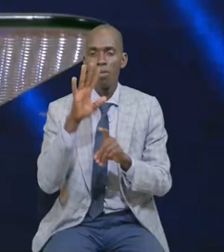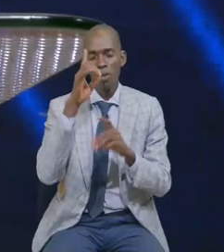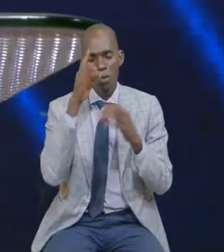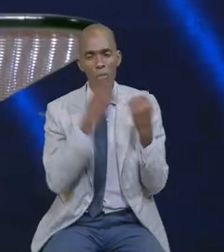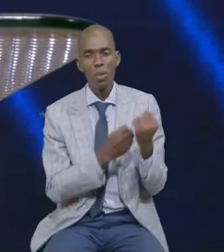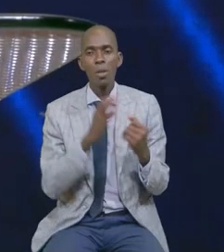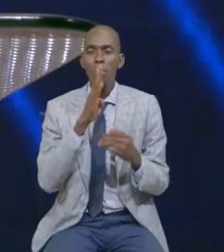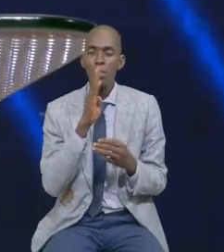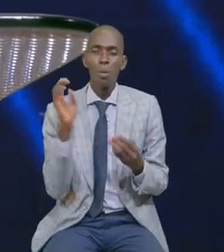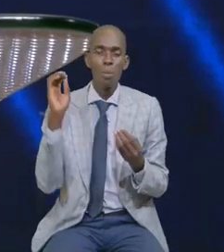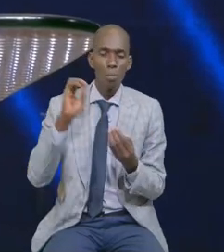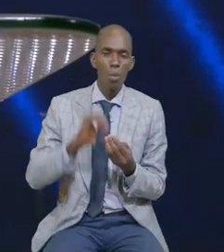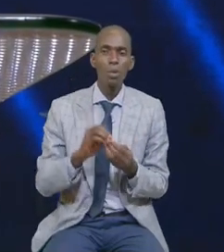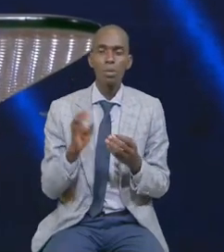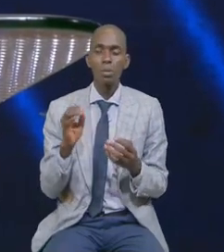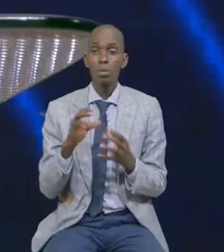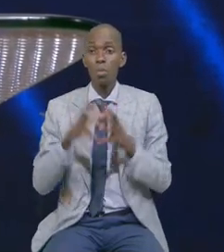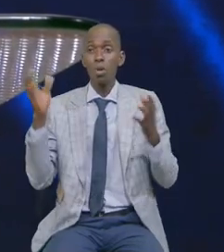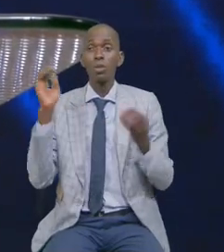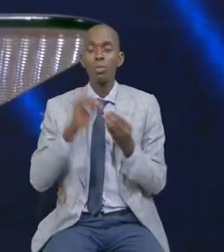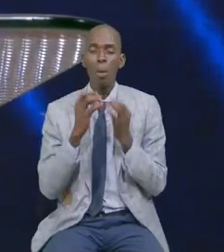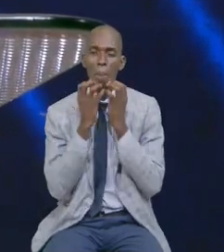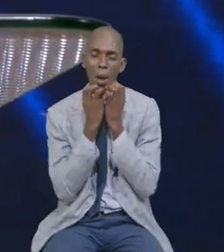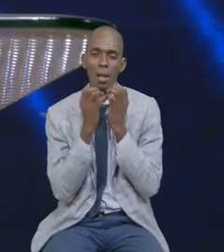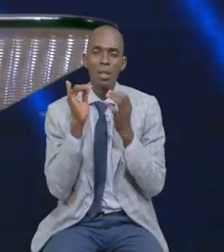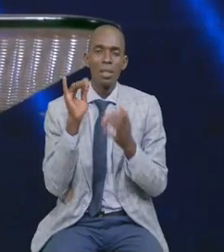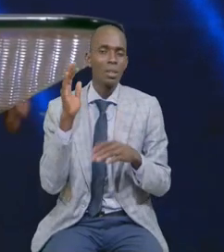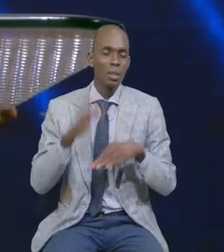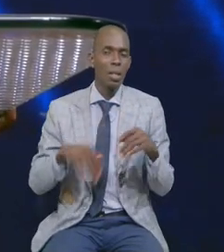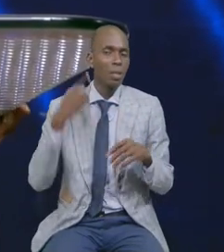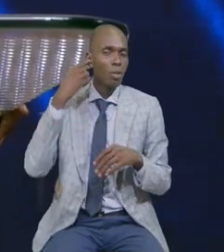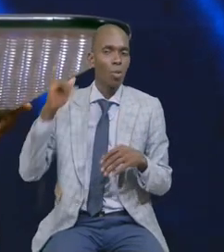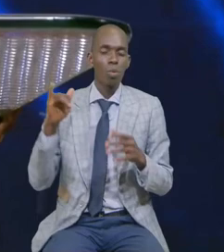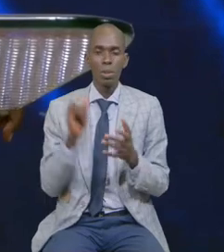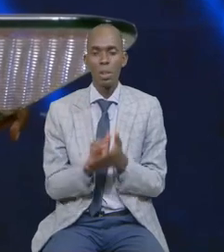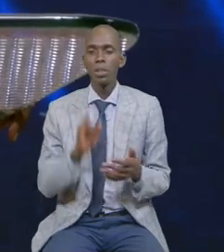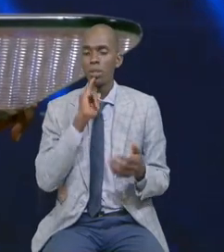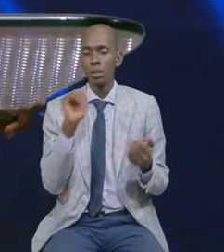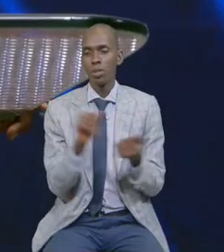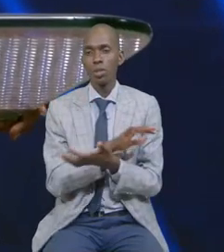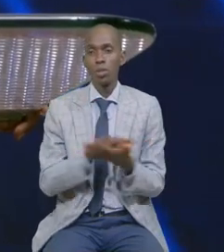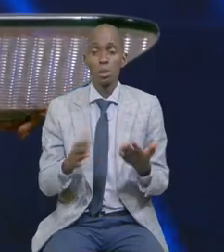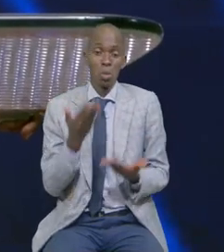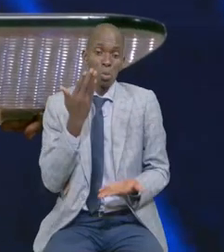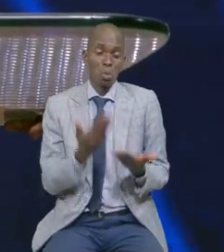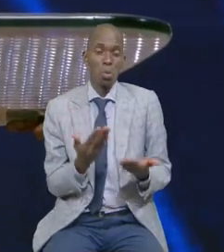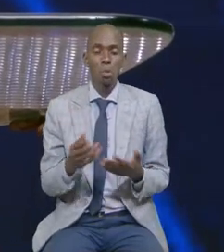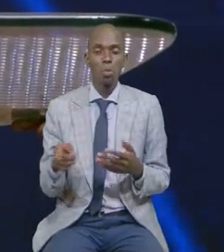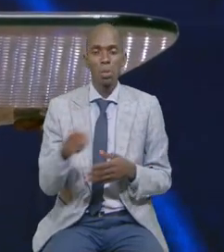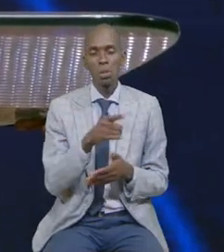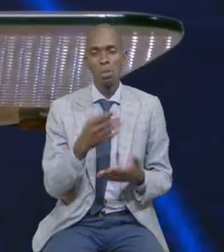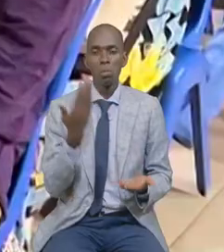more precious than gold that perishes, though it be tried with